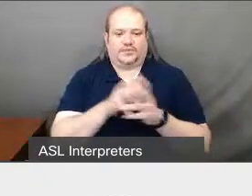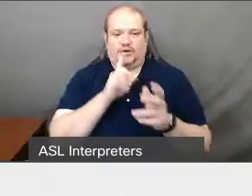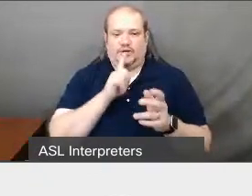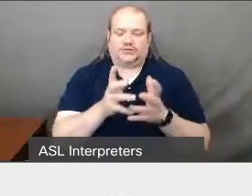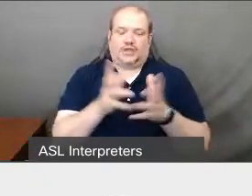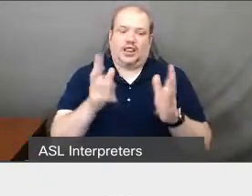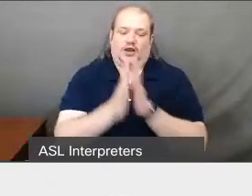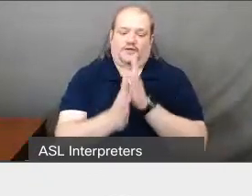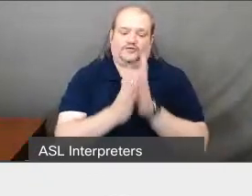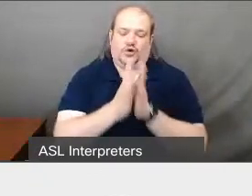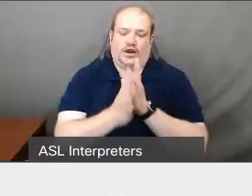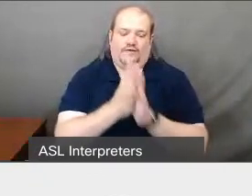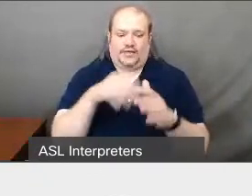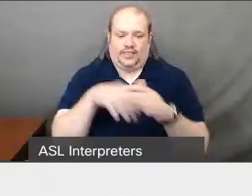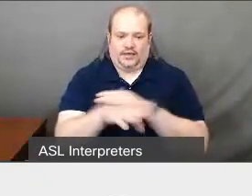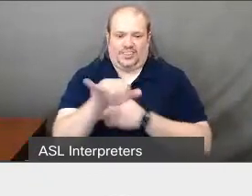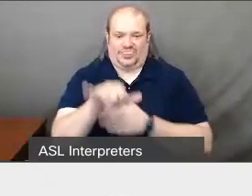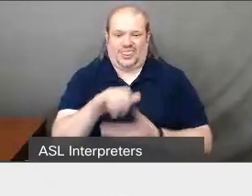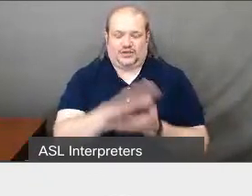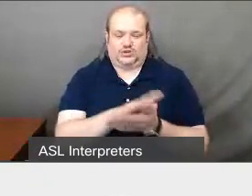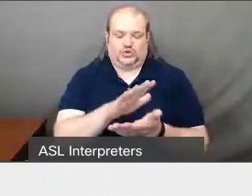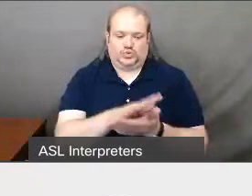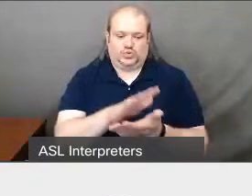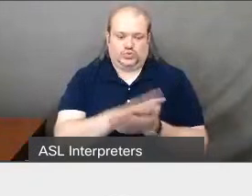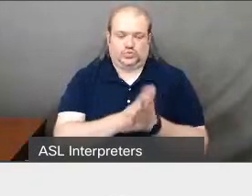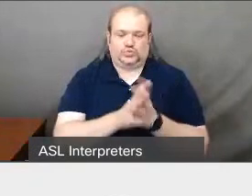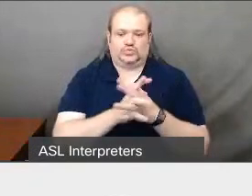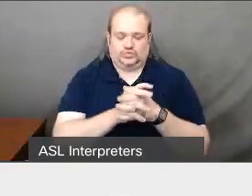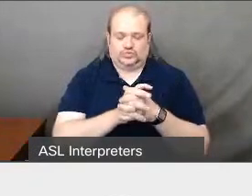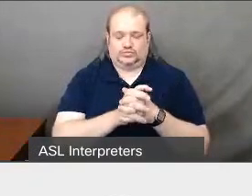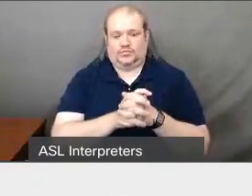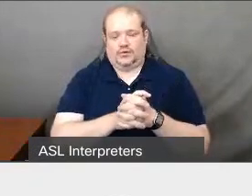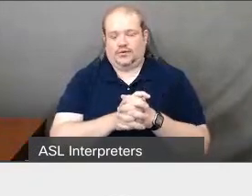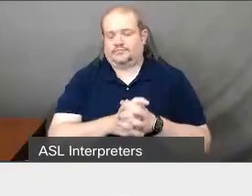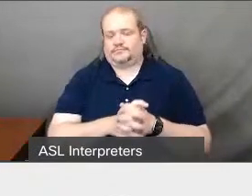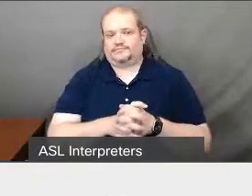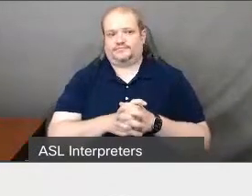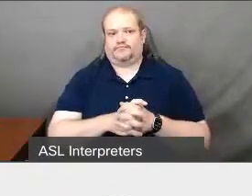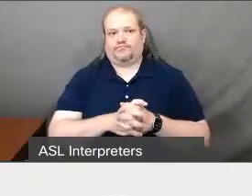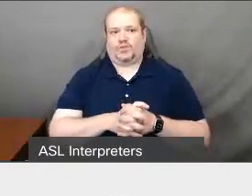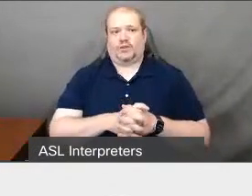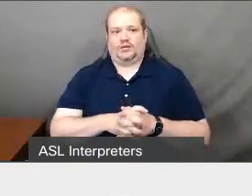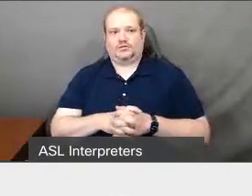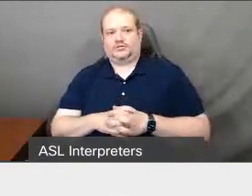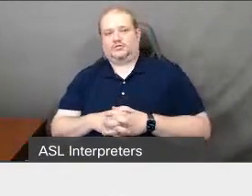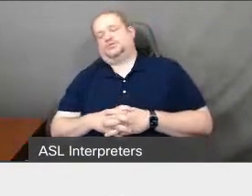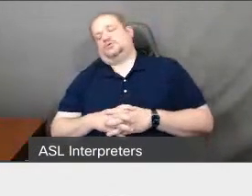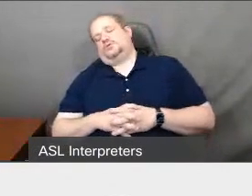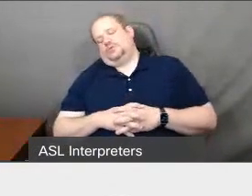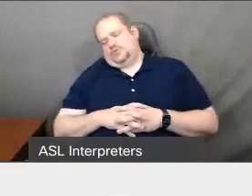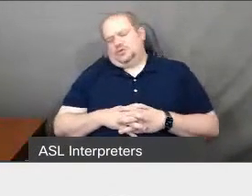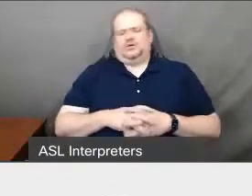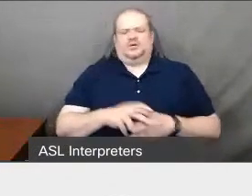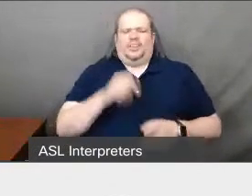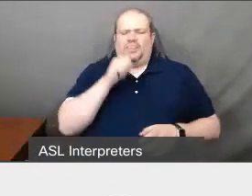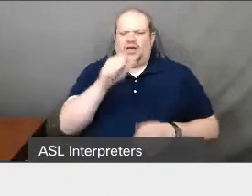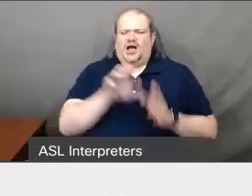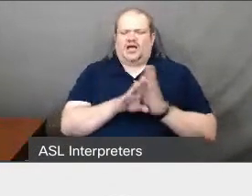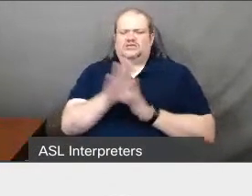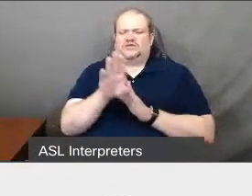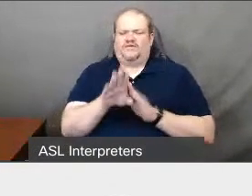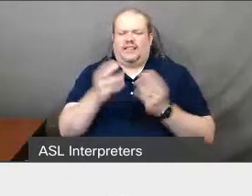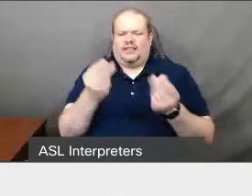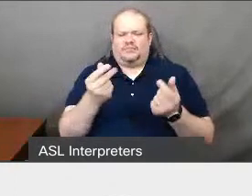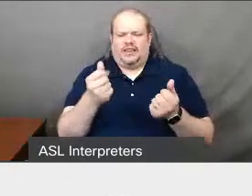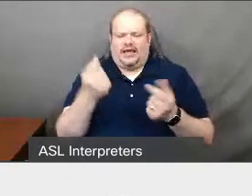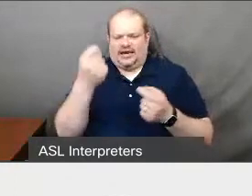lot of traffic that comes in at that school time. Sure, thanks. I was wondering with the undeveloped land south, directly south